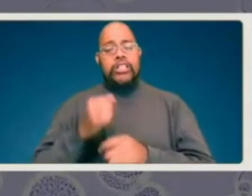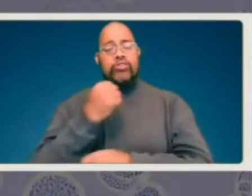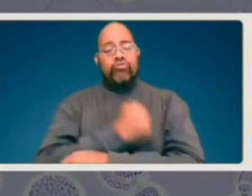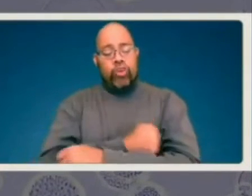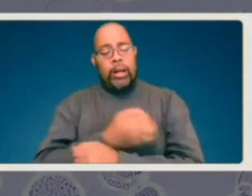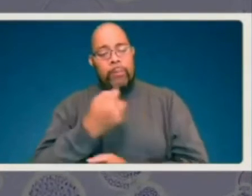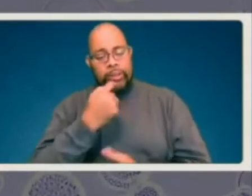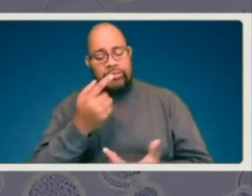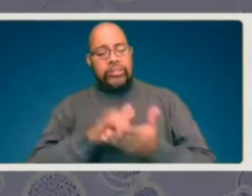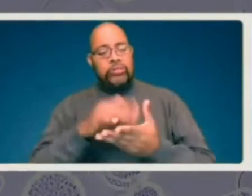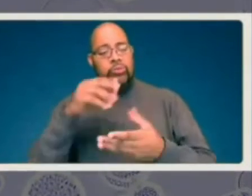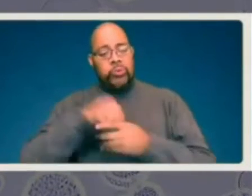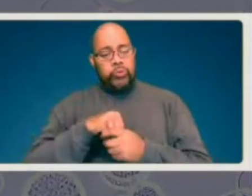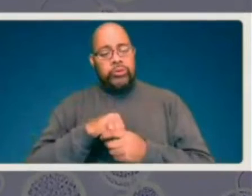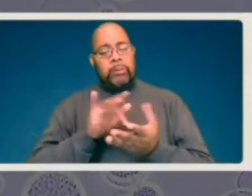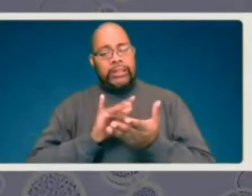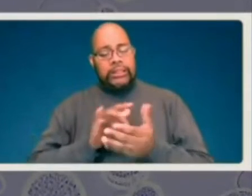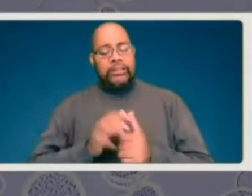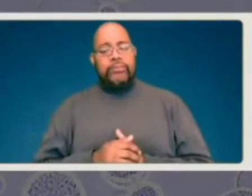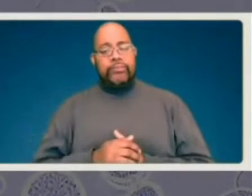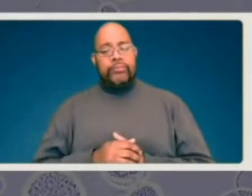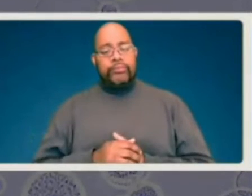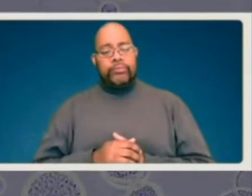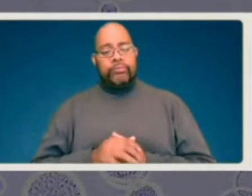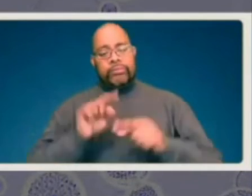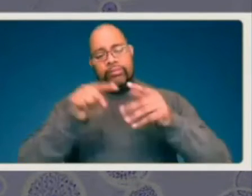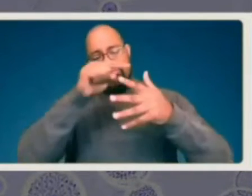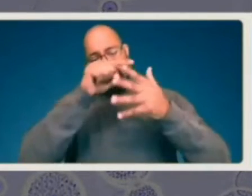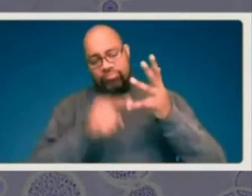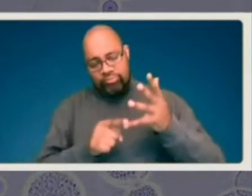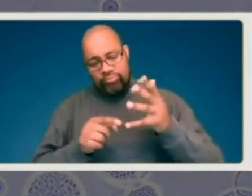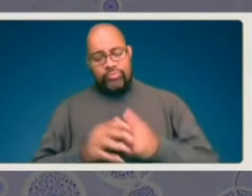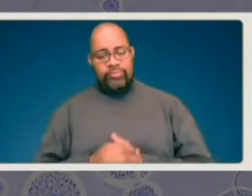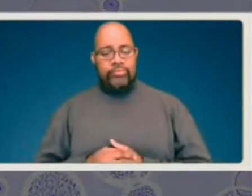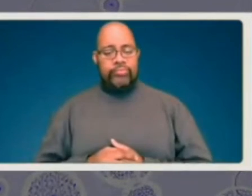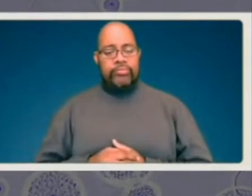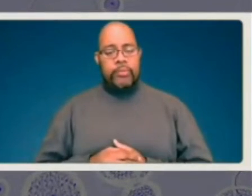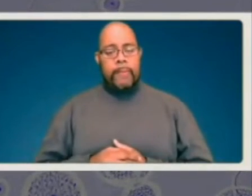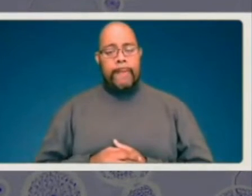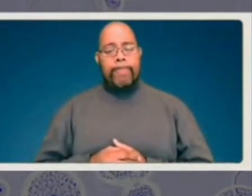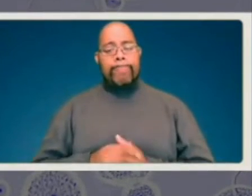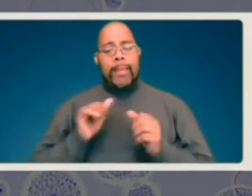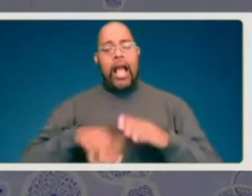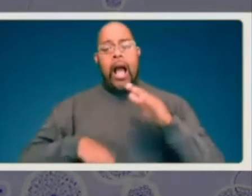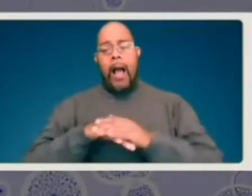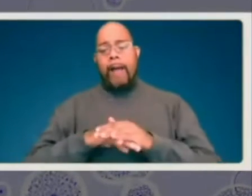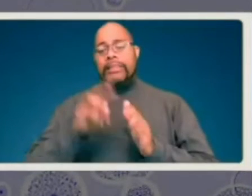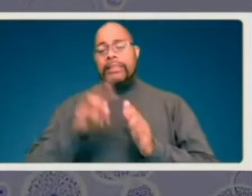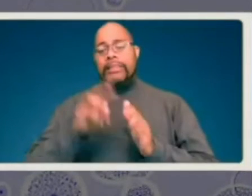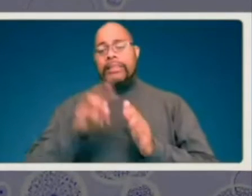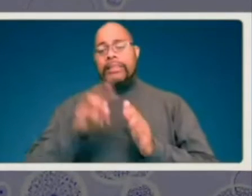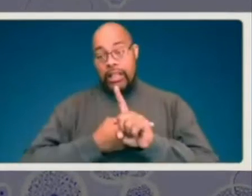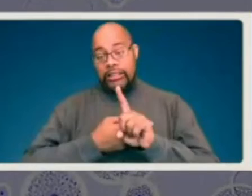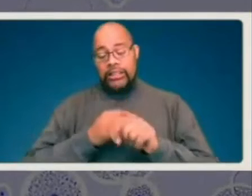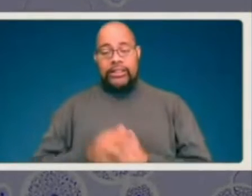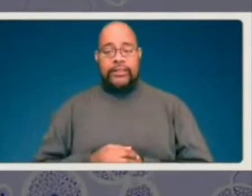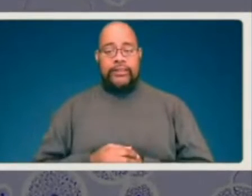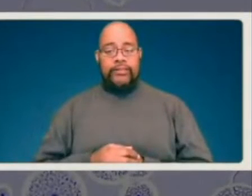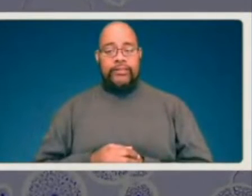drug regimens, which include rifampin, isoniazid, paracetamol, ethambutol, which can take up to like 6